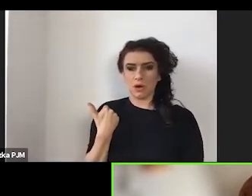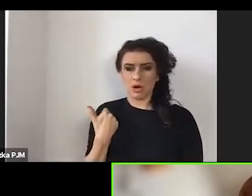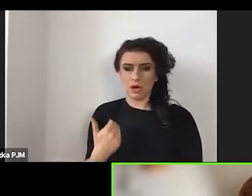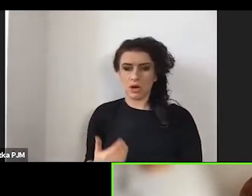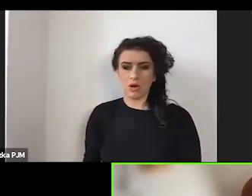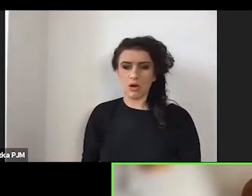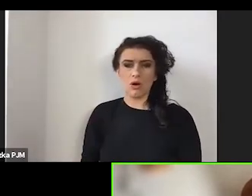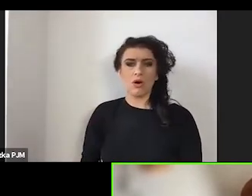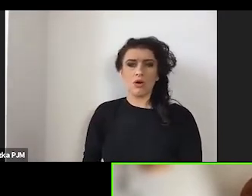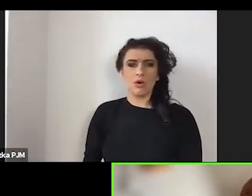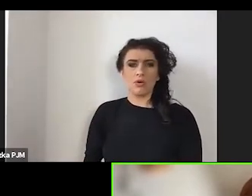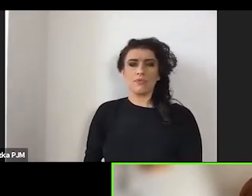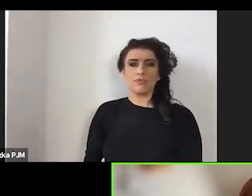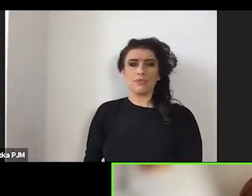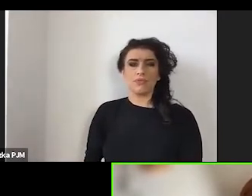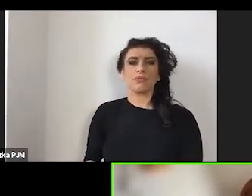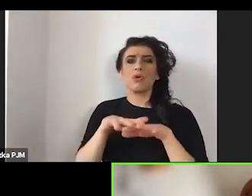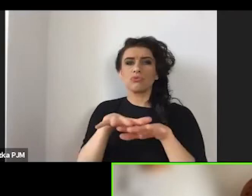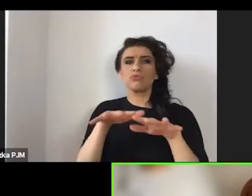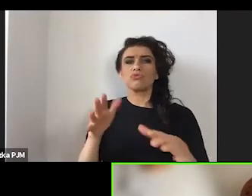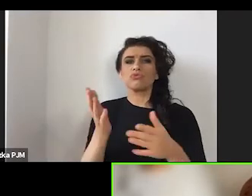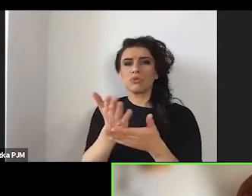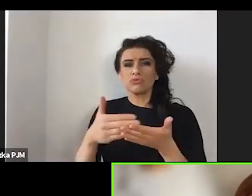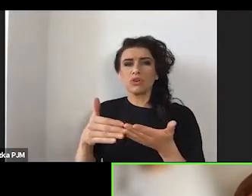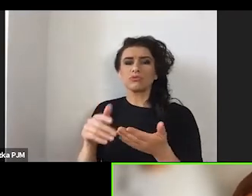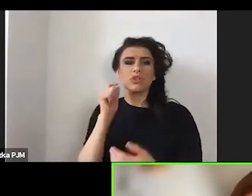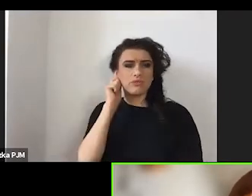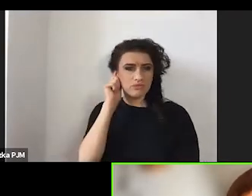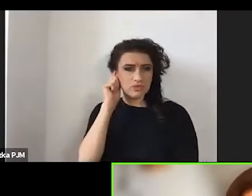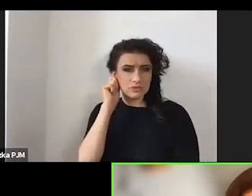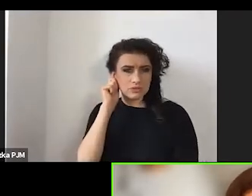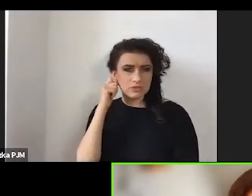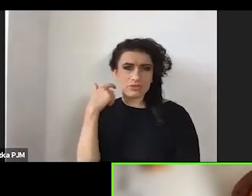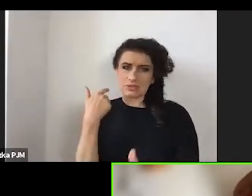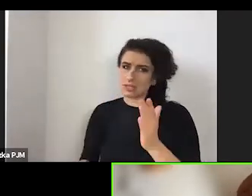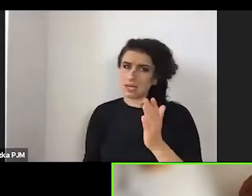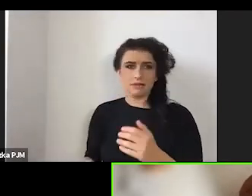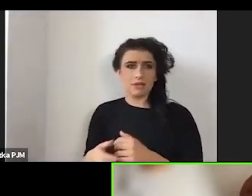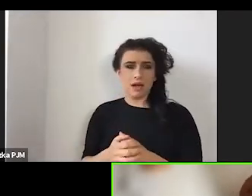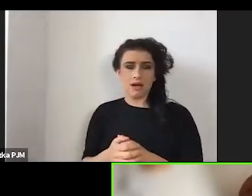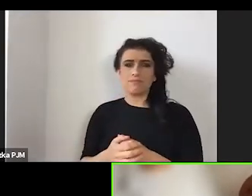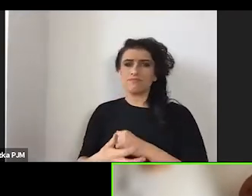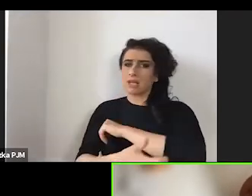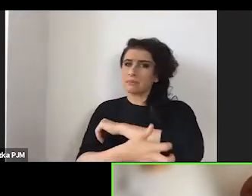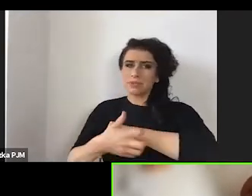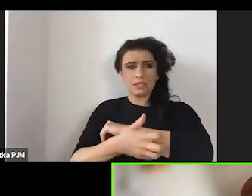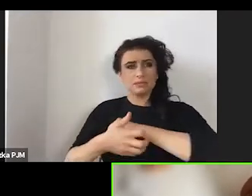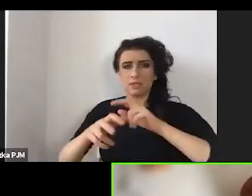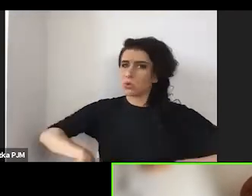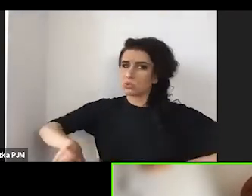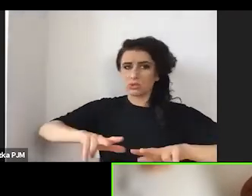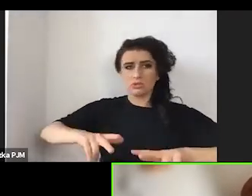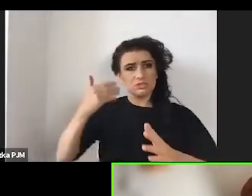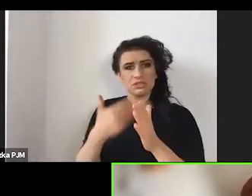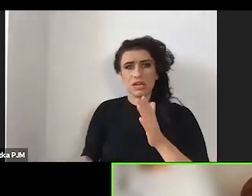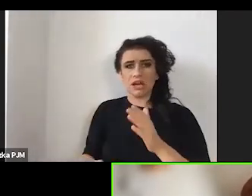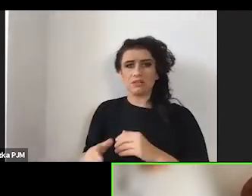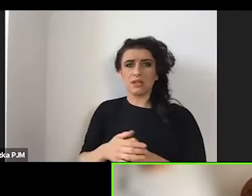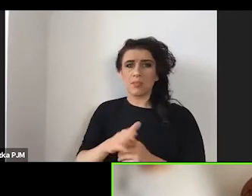families, because let's say now we used to be a poor country, one of the poorest in South